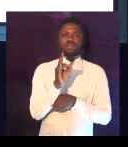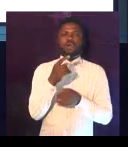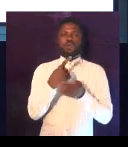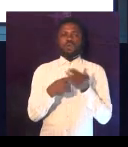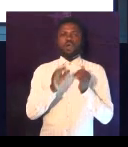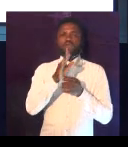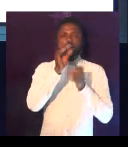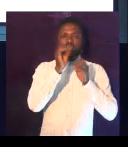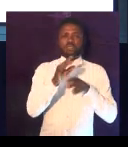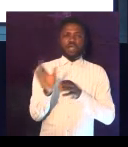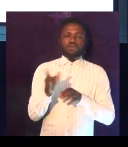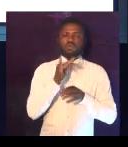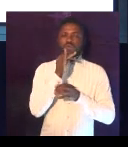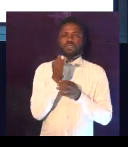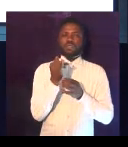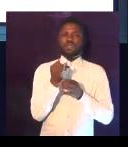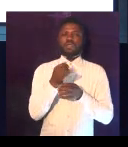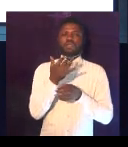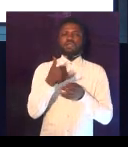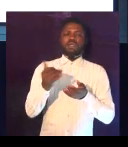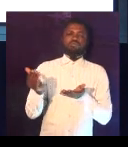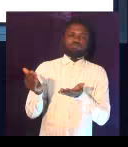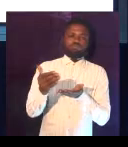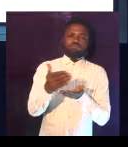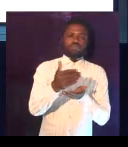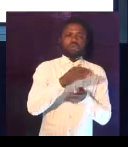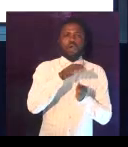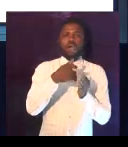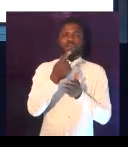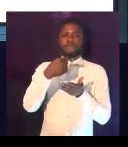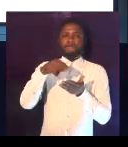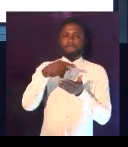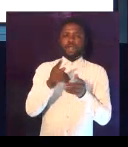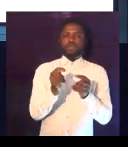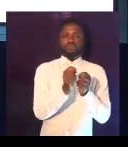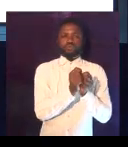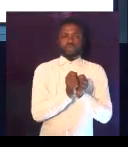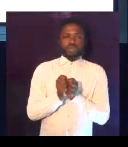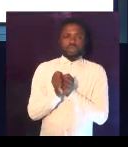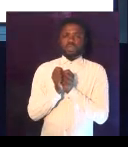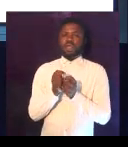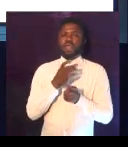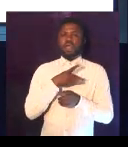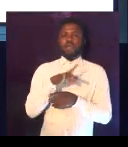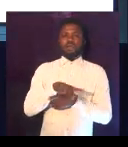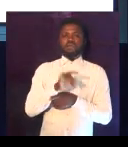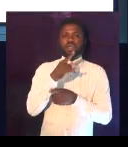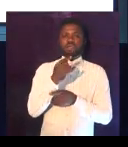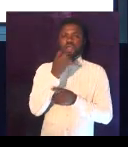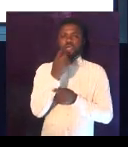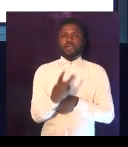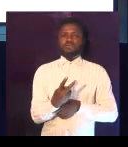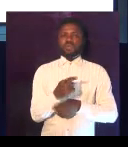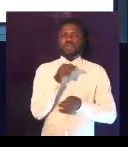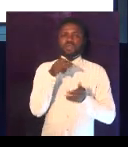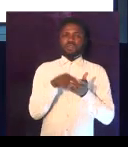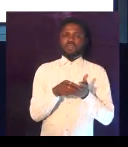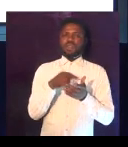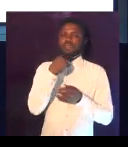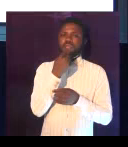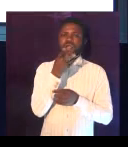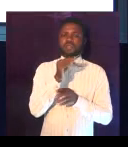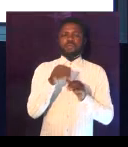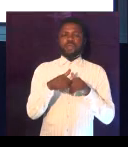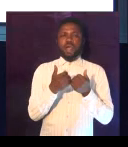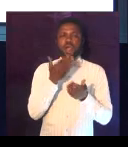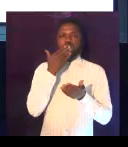So what your teachers normally do is that they now take all your scores in all your subjects and find the average. And this